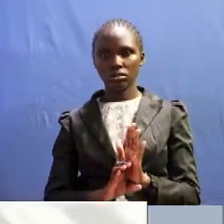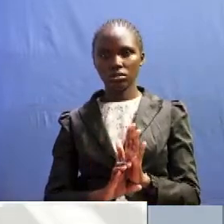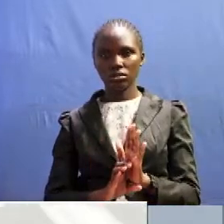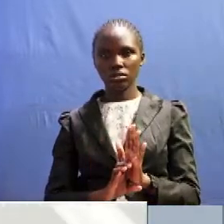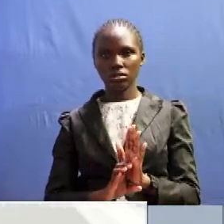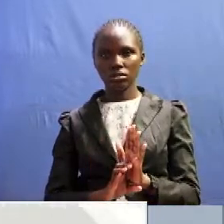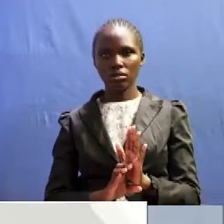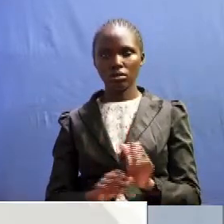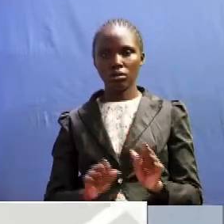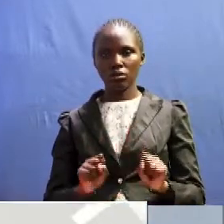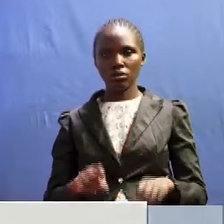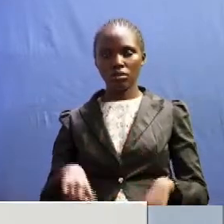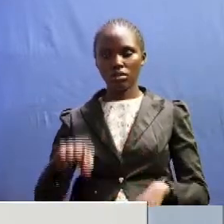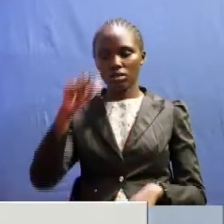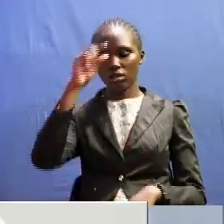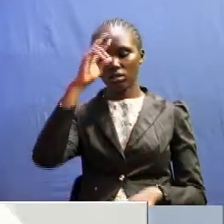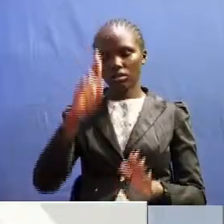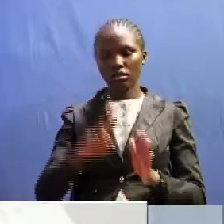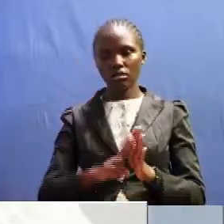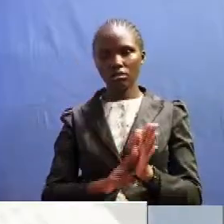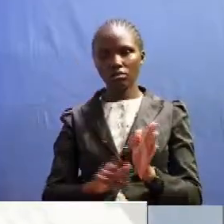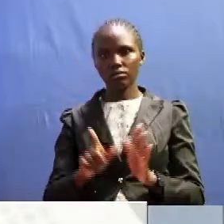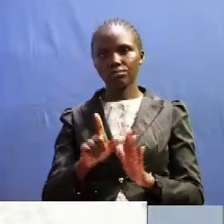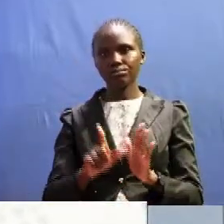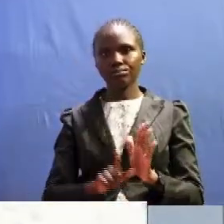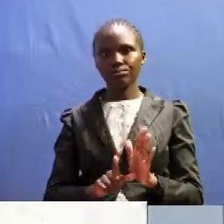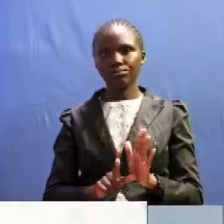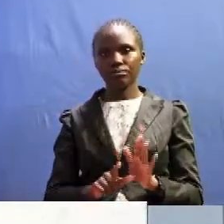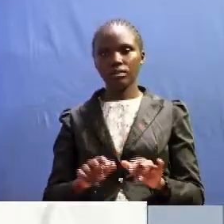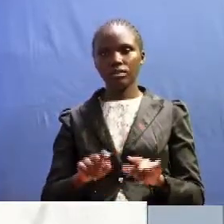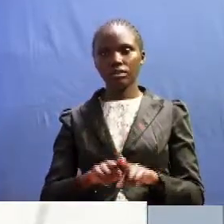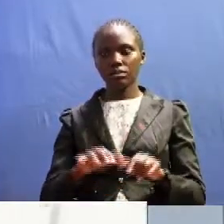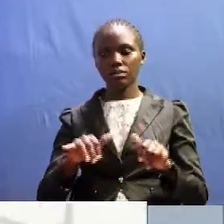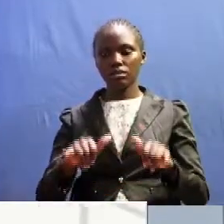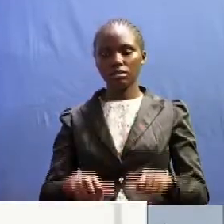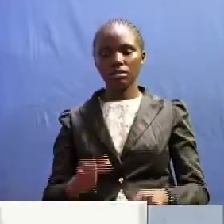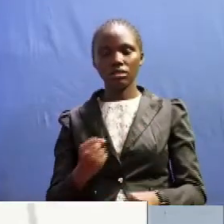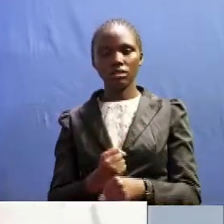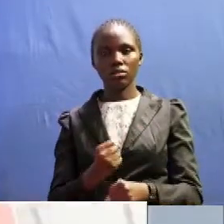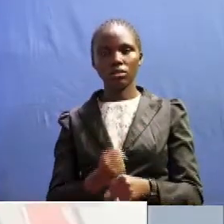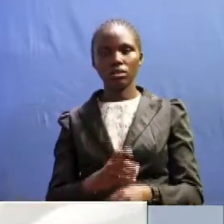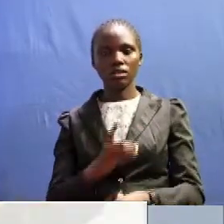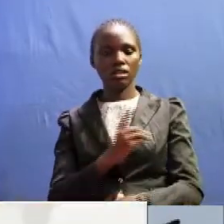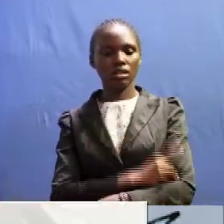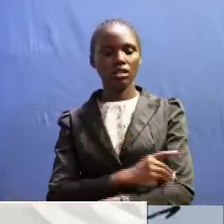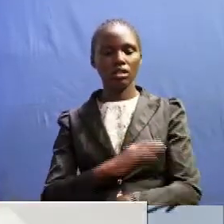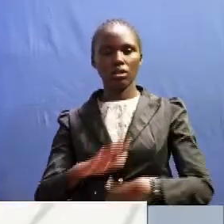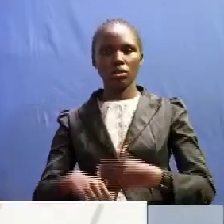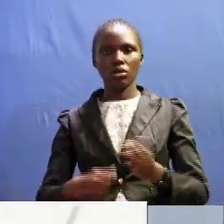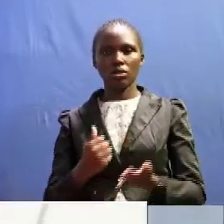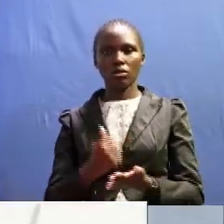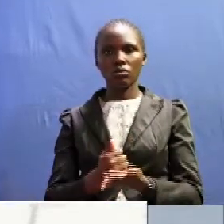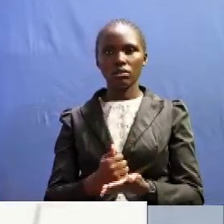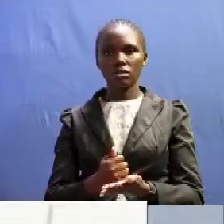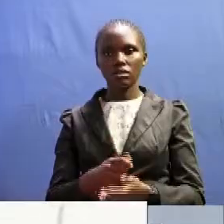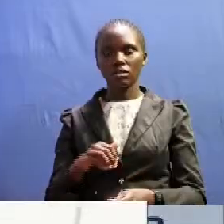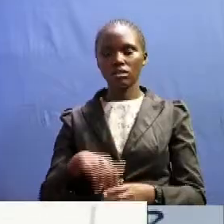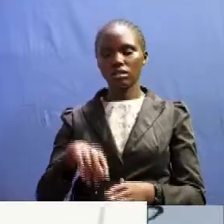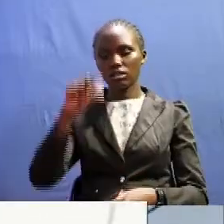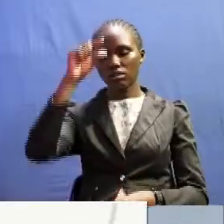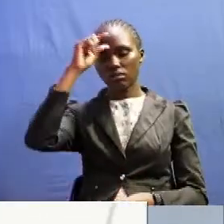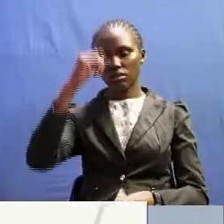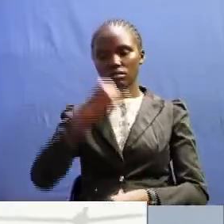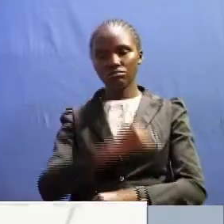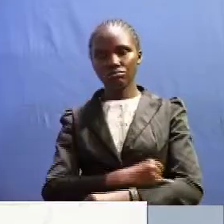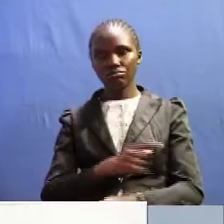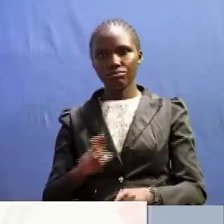constitutionalism, governance, and the rule of law. Although it will remain a working day, he directed all government institutions, counties,